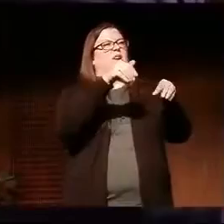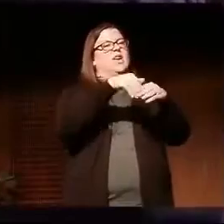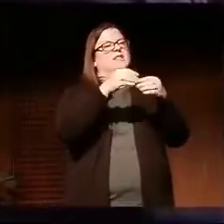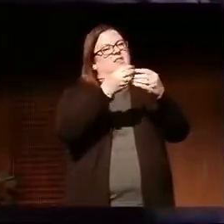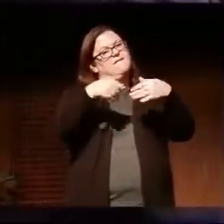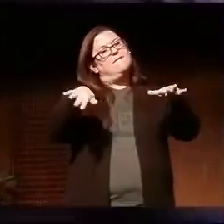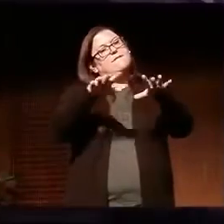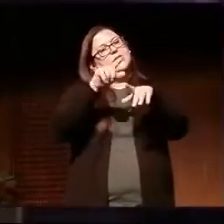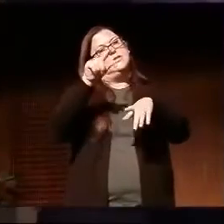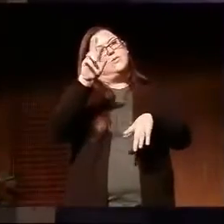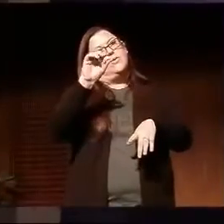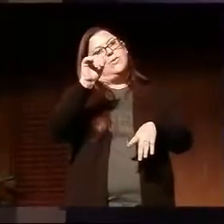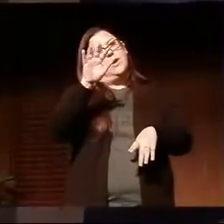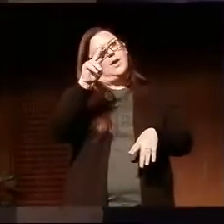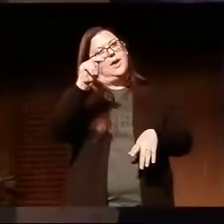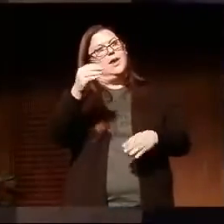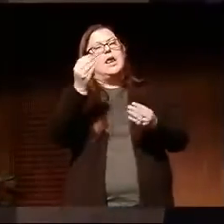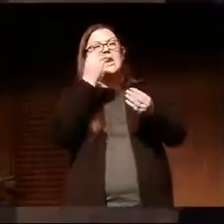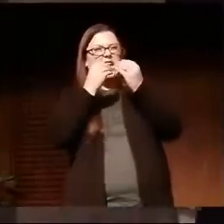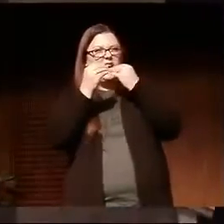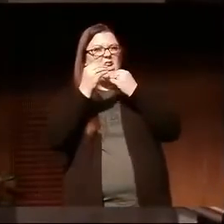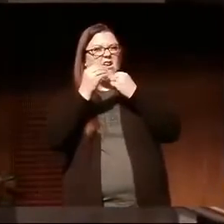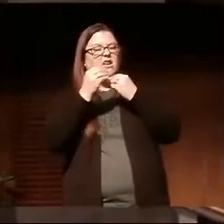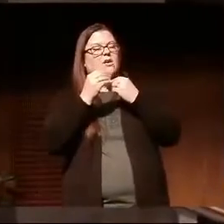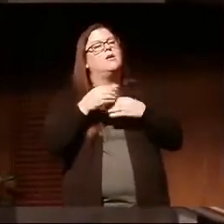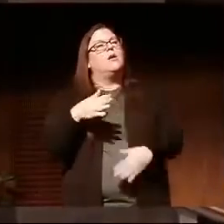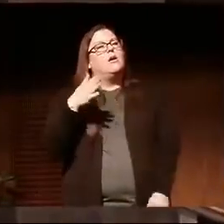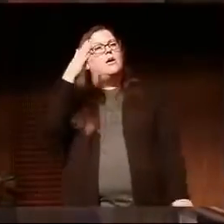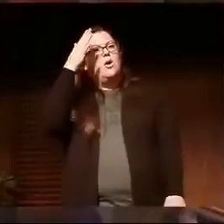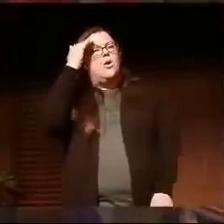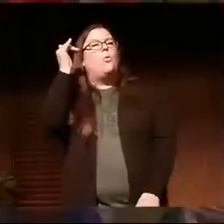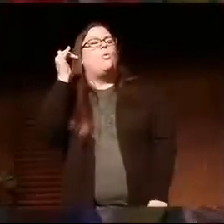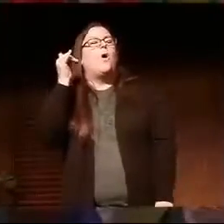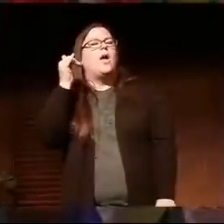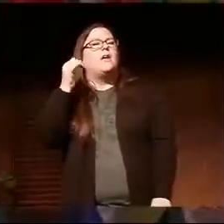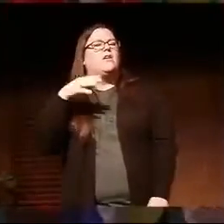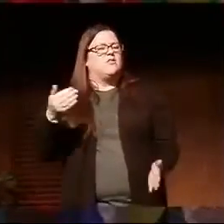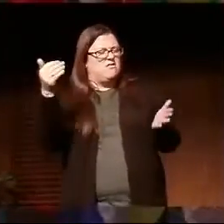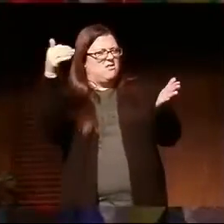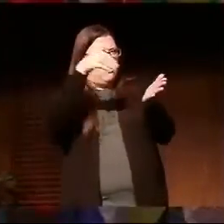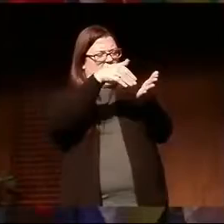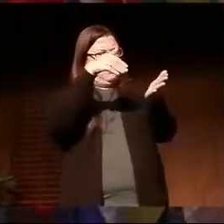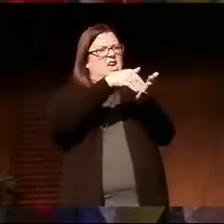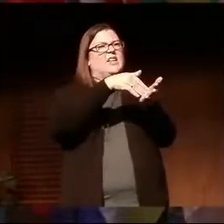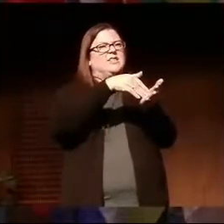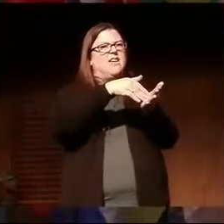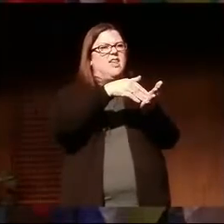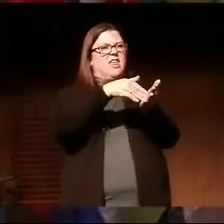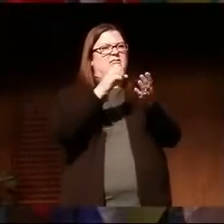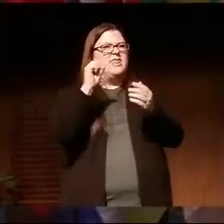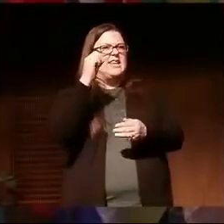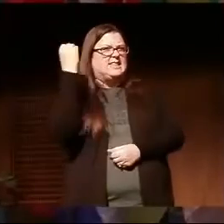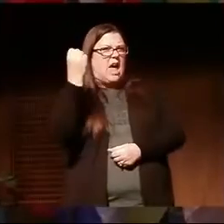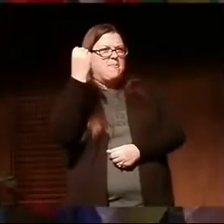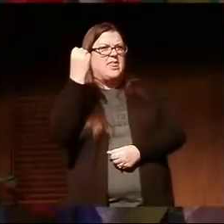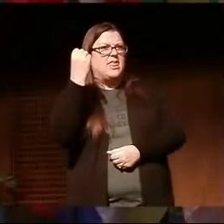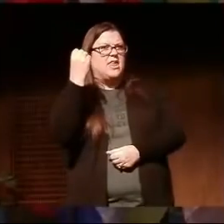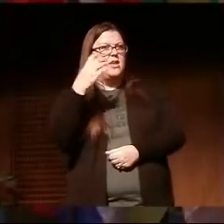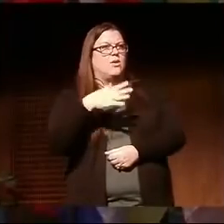rubbing them together and then popping the grain in their mouth. And why are they violating the Sabbath, Jesus? Why are they violating the